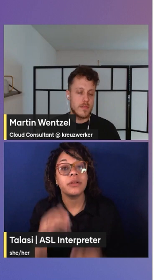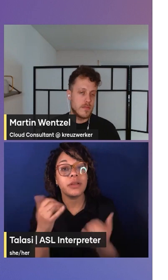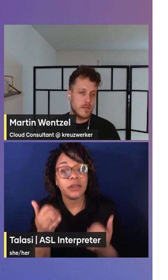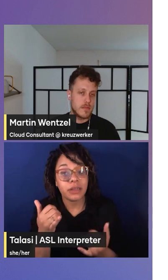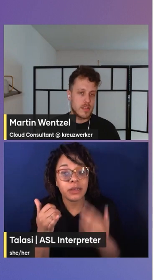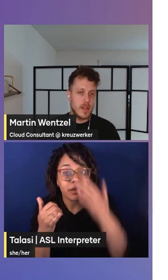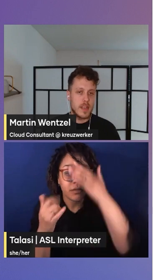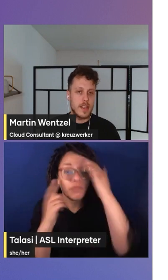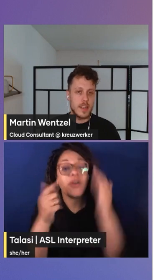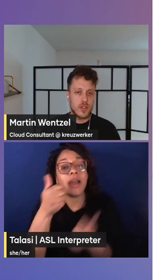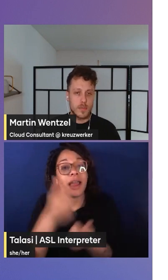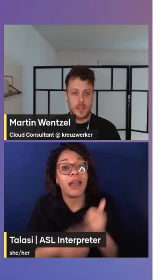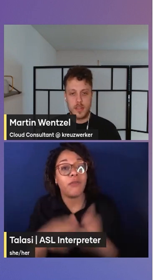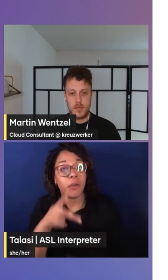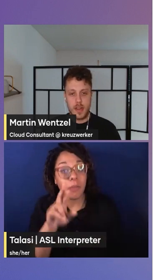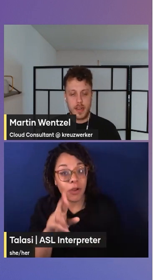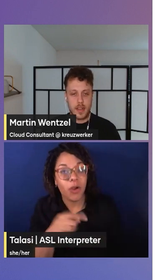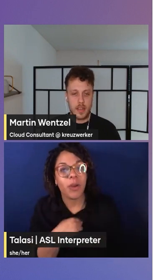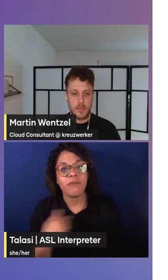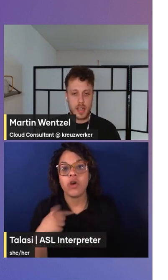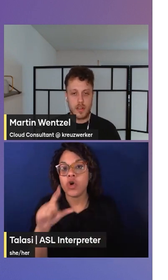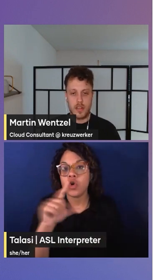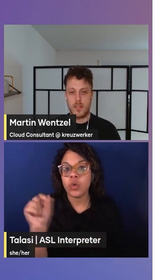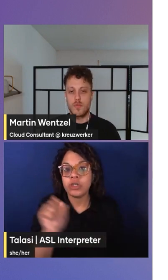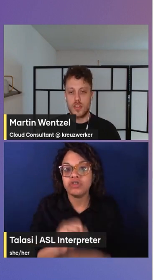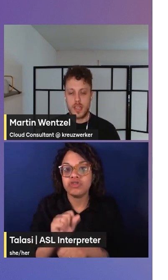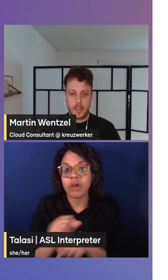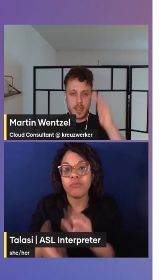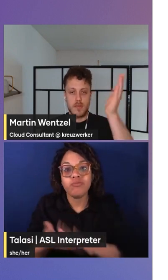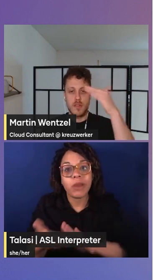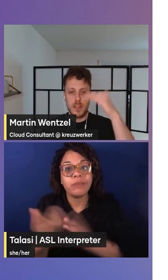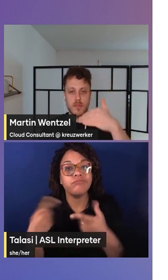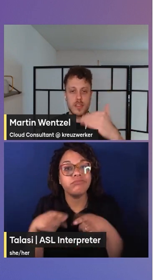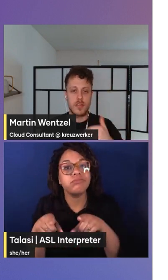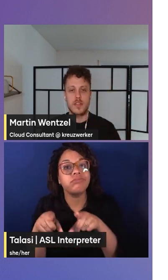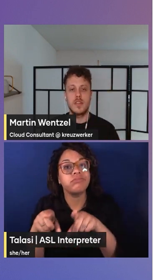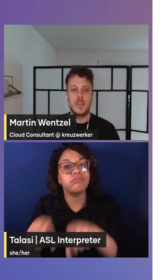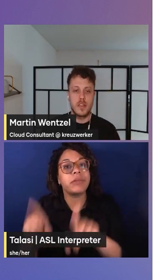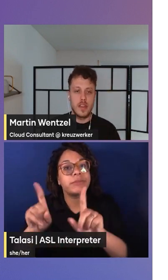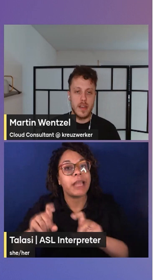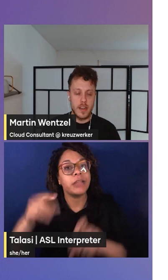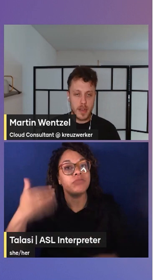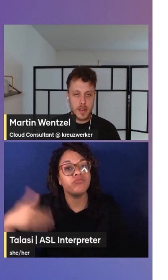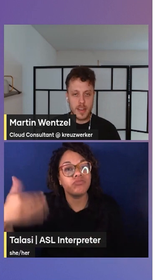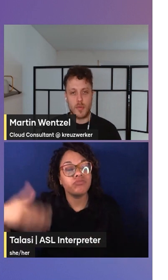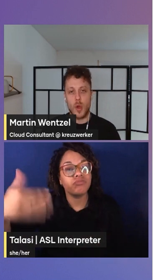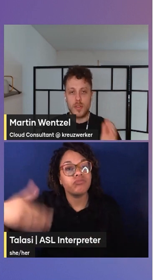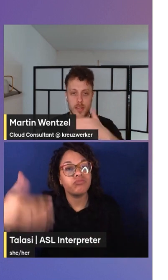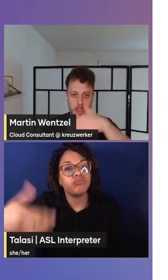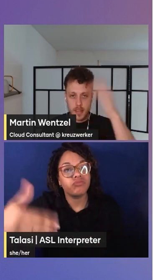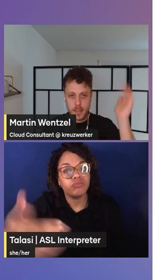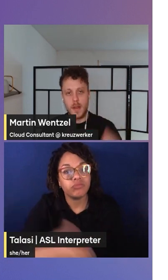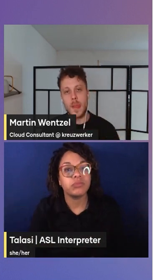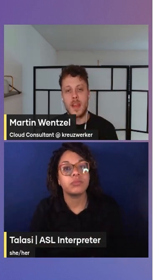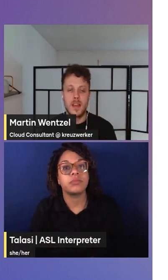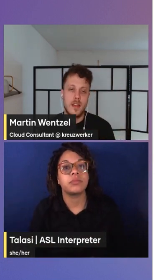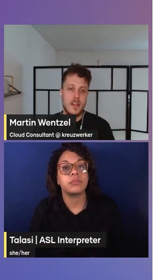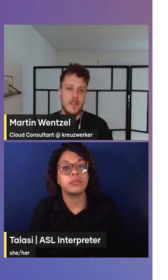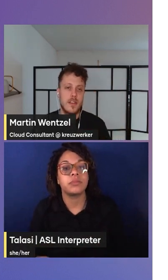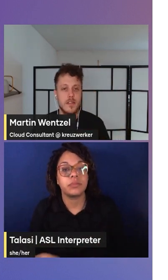have 20 jobs running in parallel, which test every resource independent. And we also test